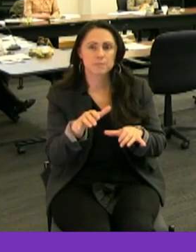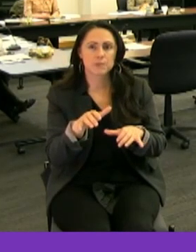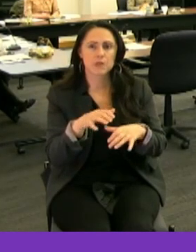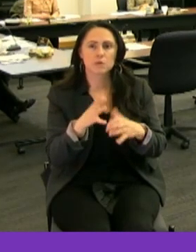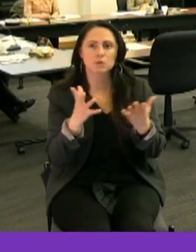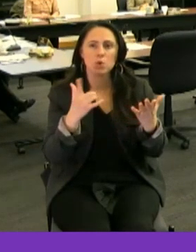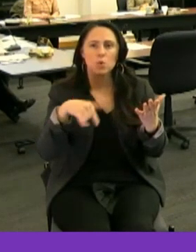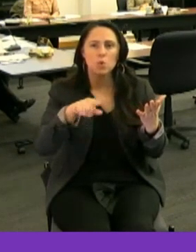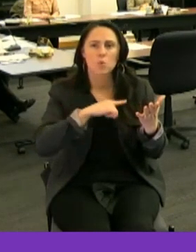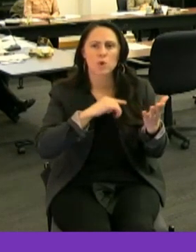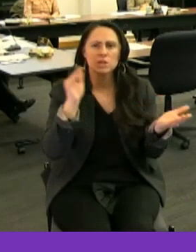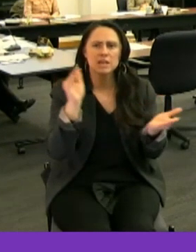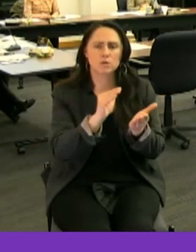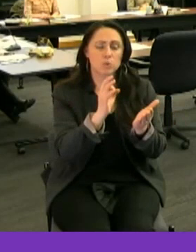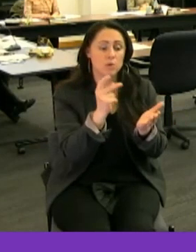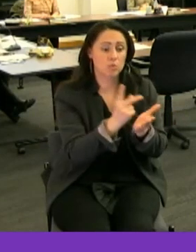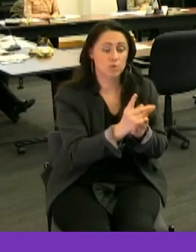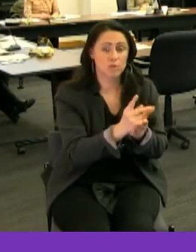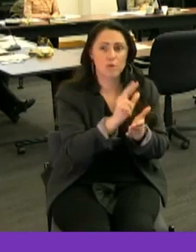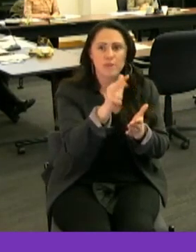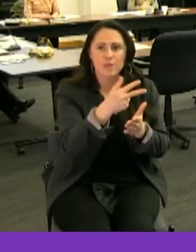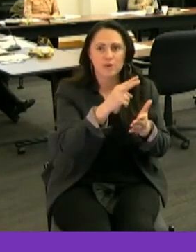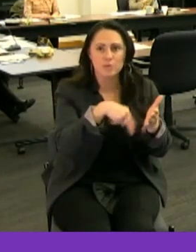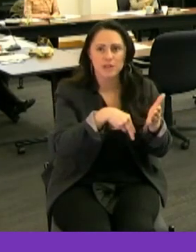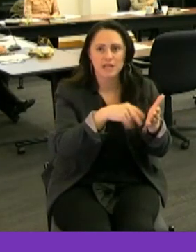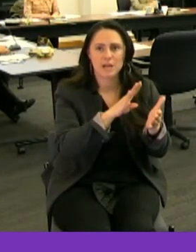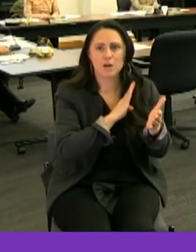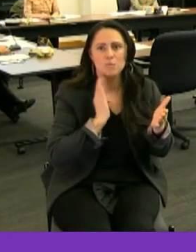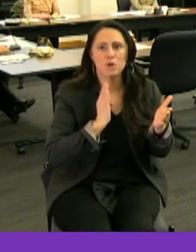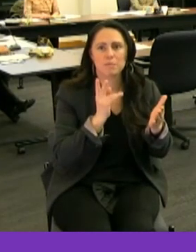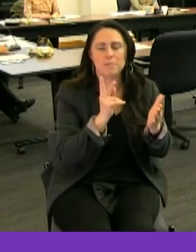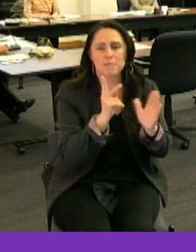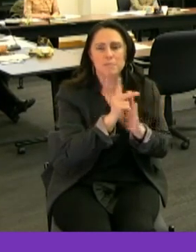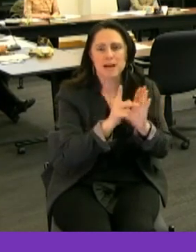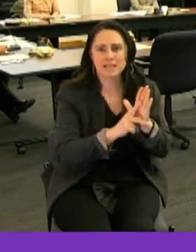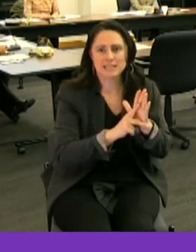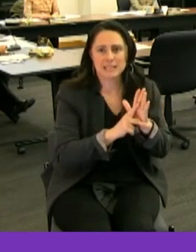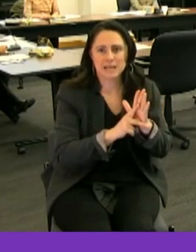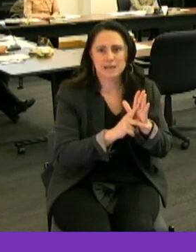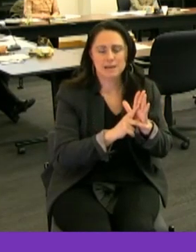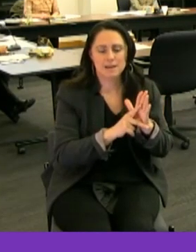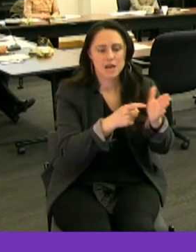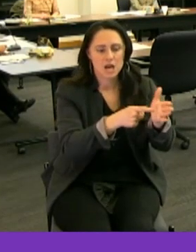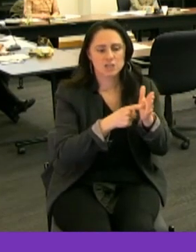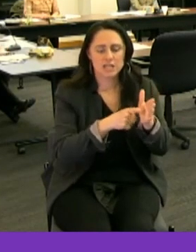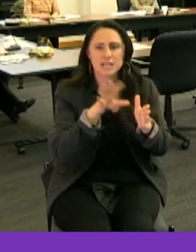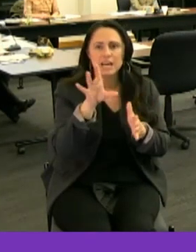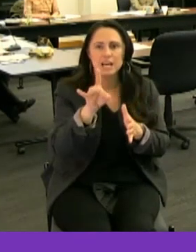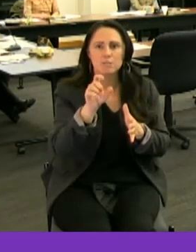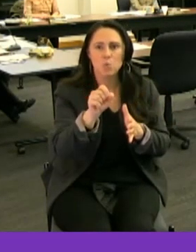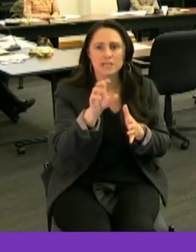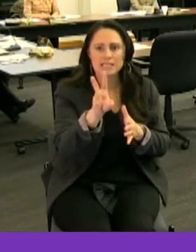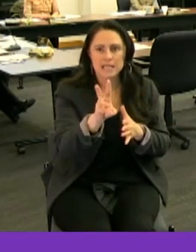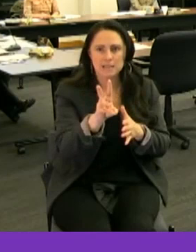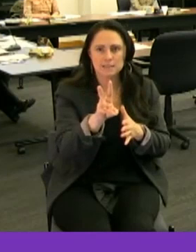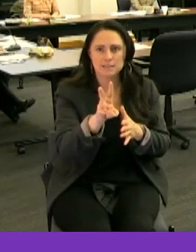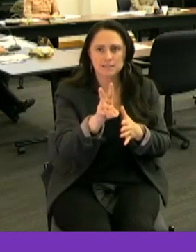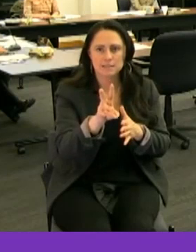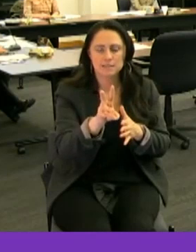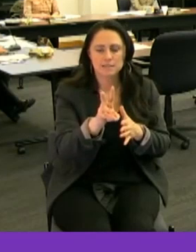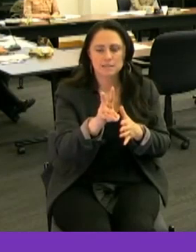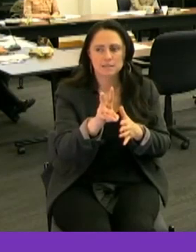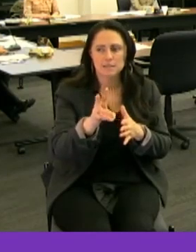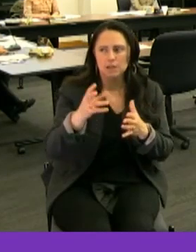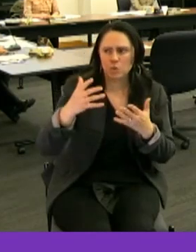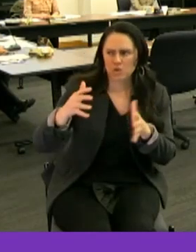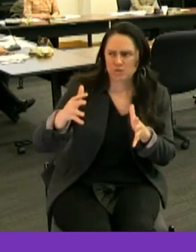So we're down to approval of the third reading of board policy, consent agenda, 8.6. All We approved.